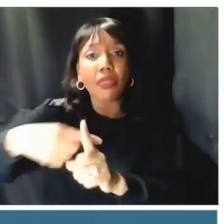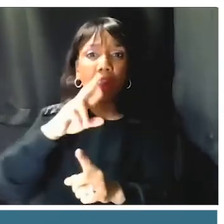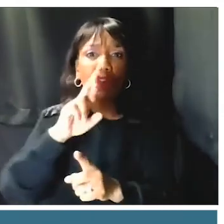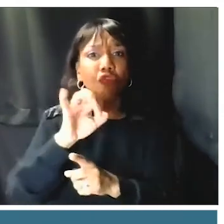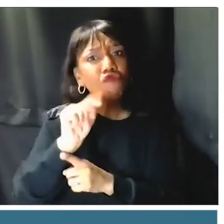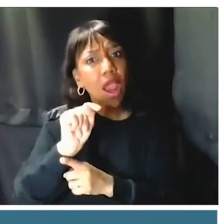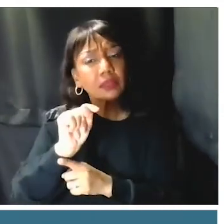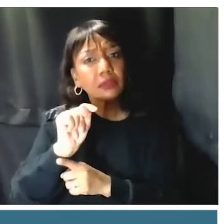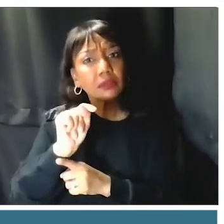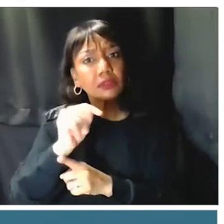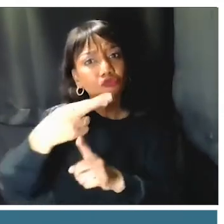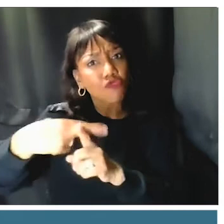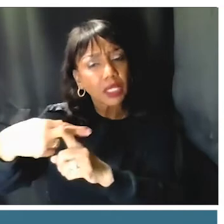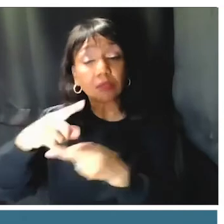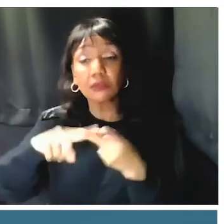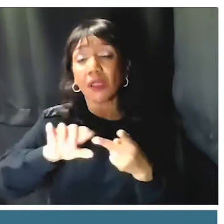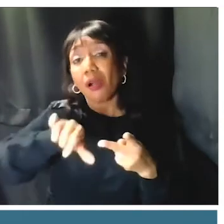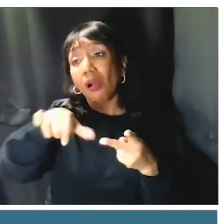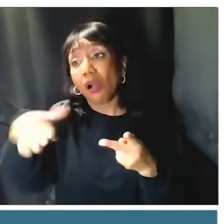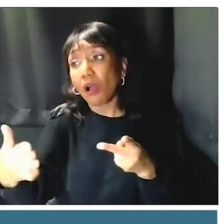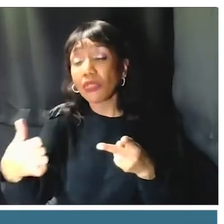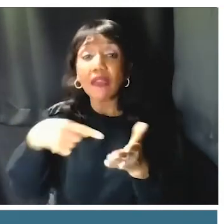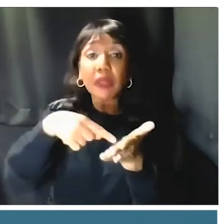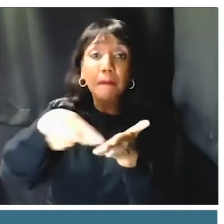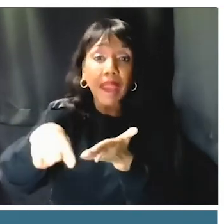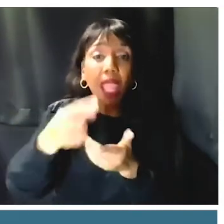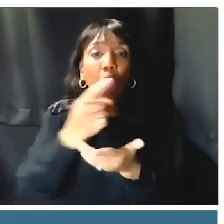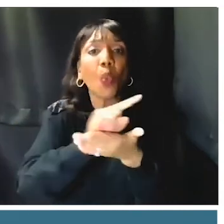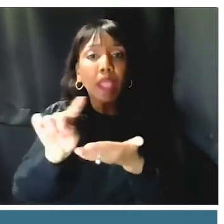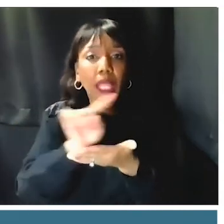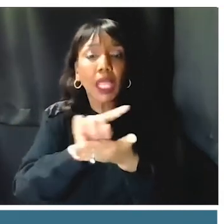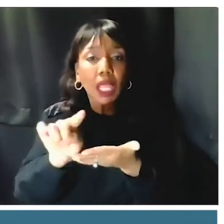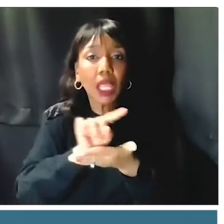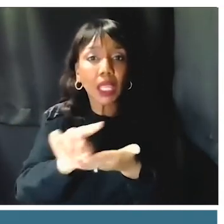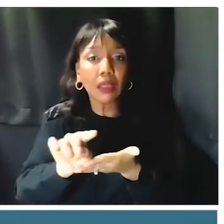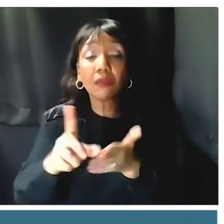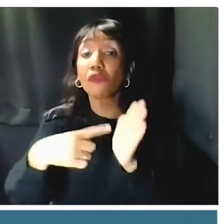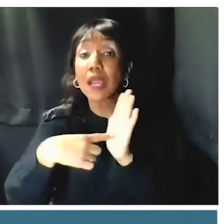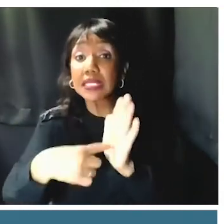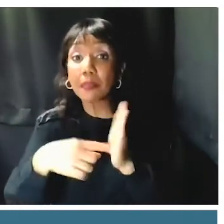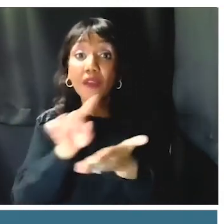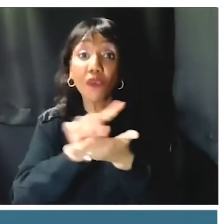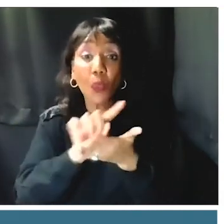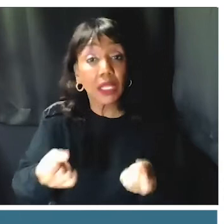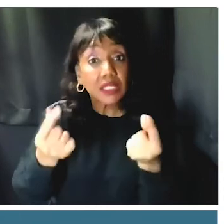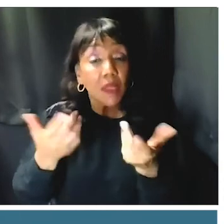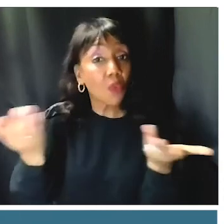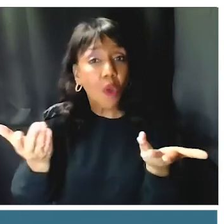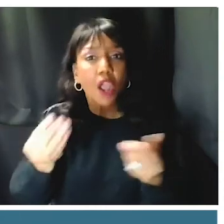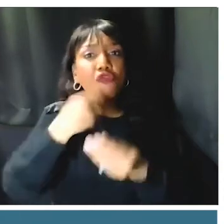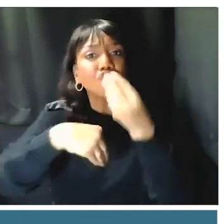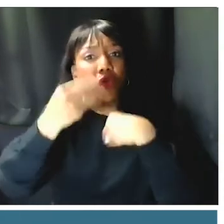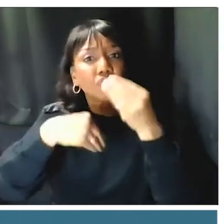is rent. Other expenses need to be paid weekly. An example of a weekly expense